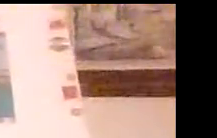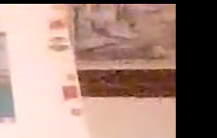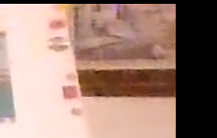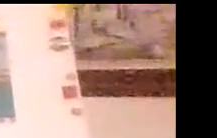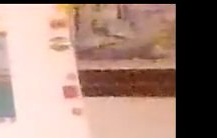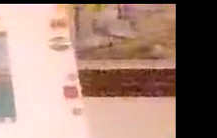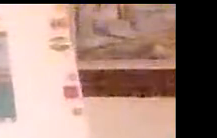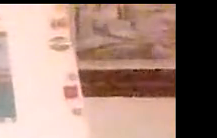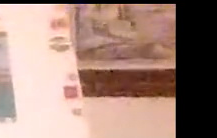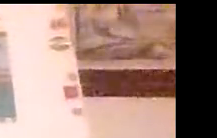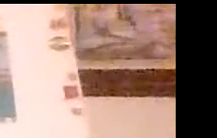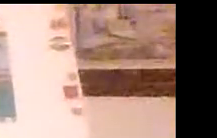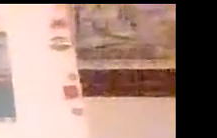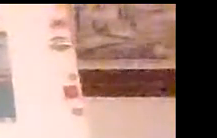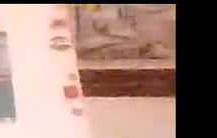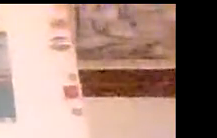tale.